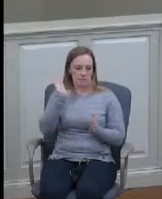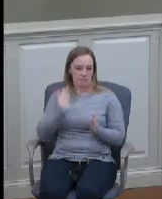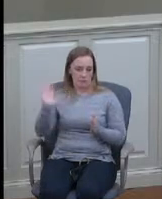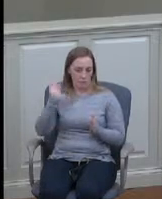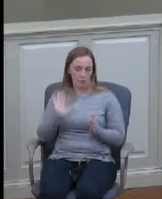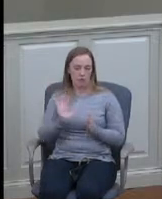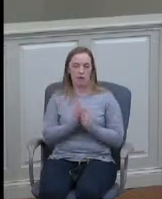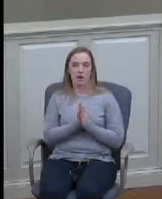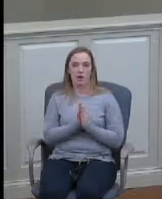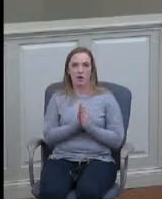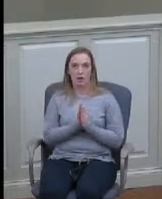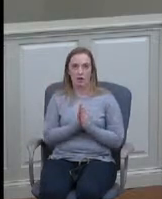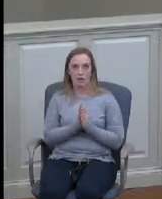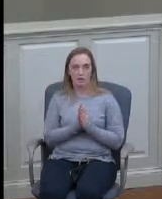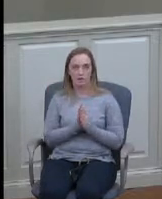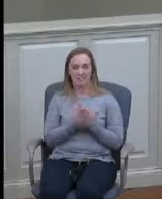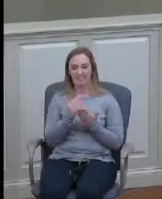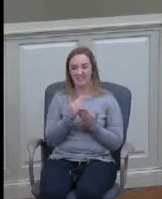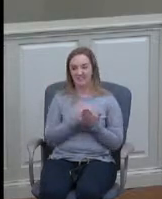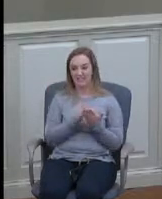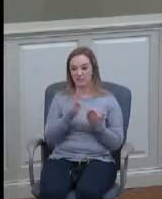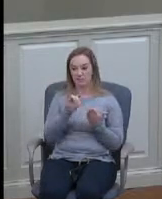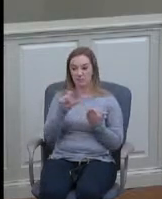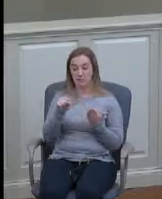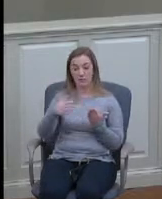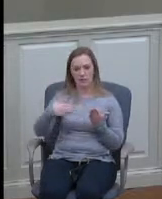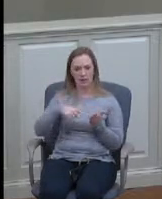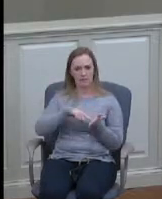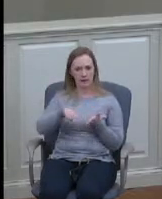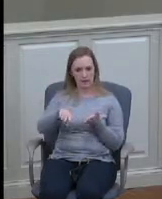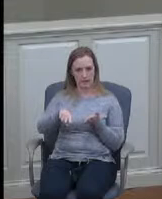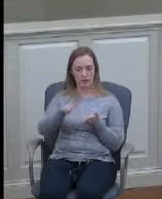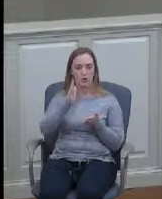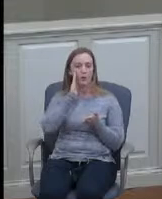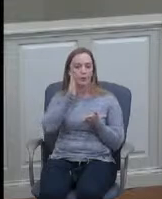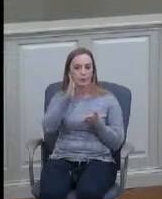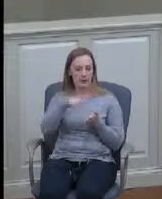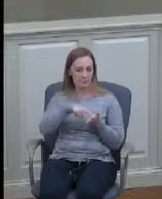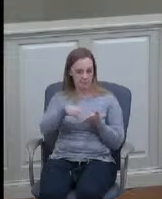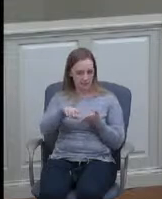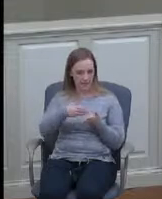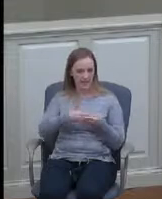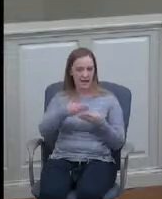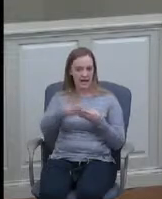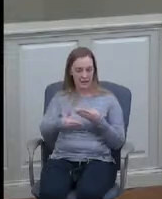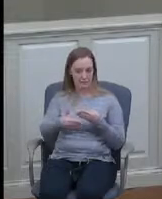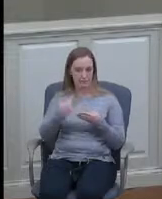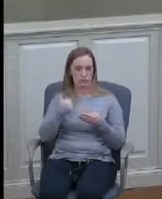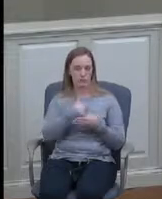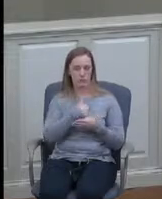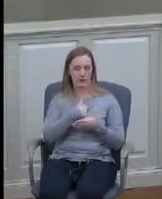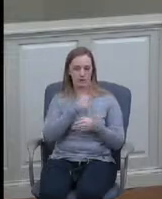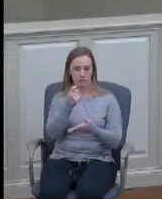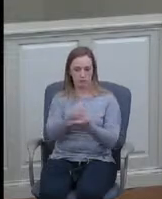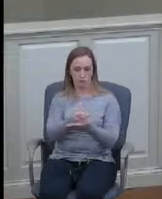back, these bills have not been paid. They will be paid after we make the approval, okay?